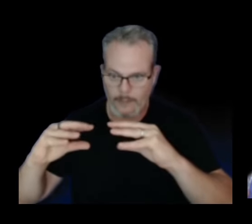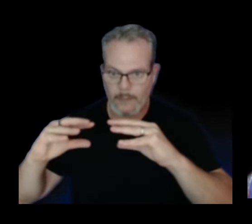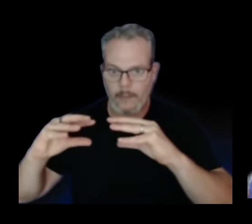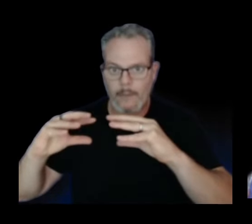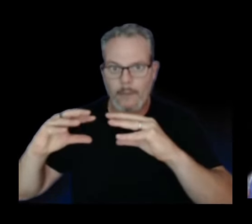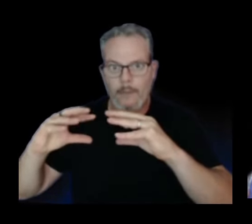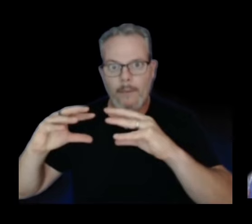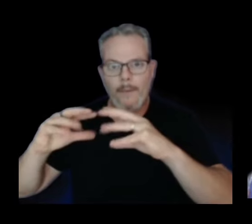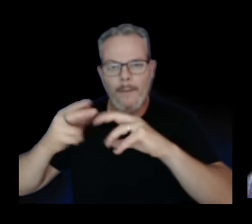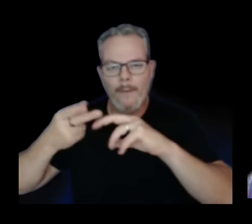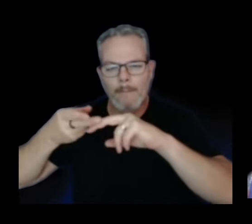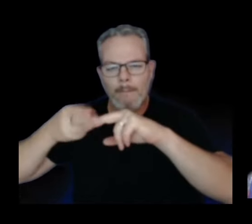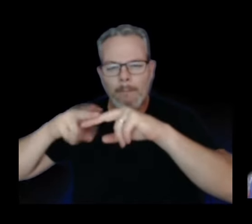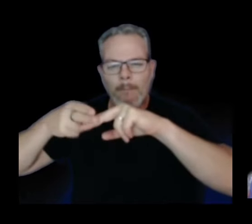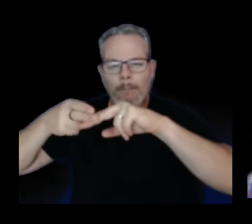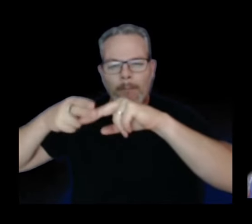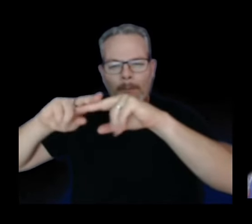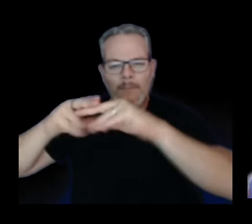connector and South Caldera.